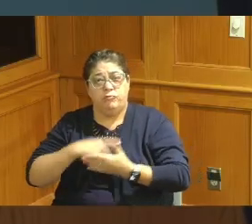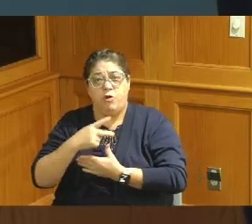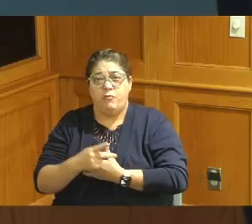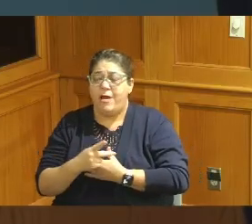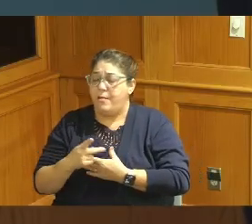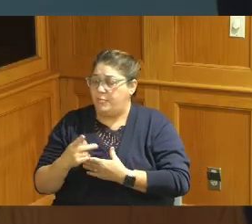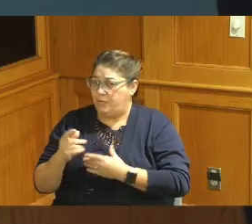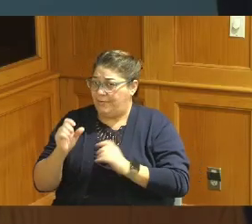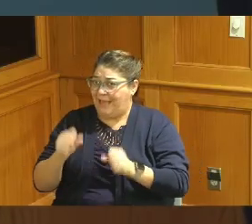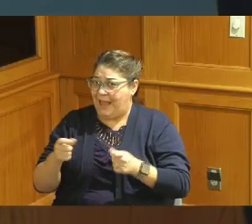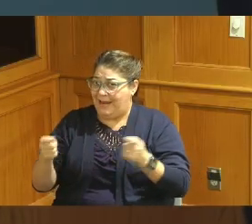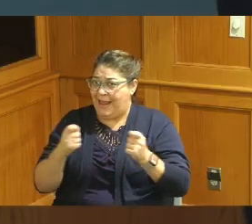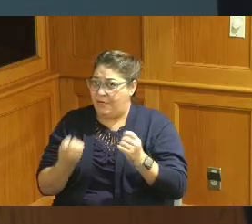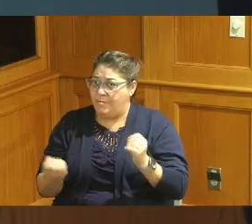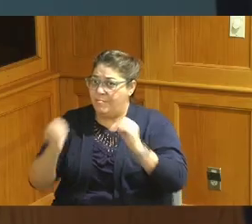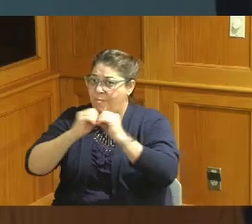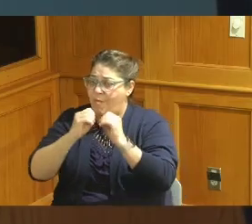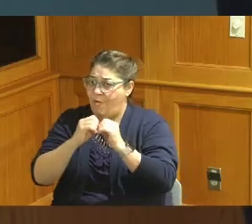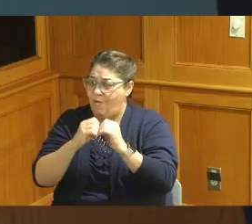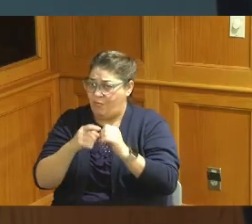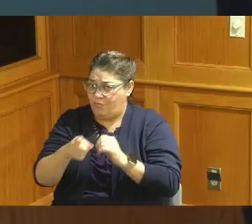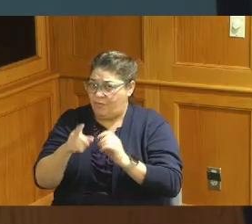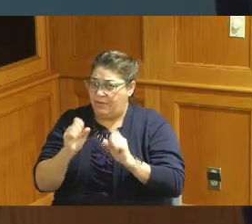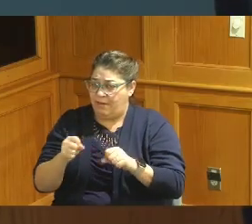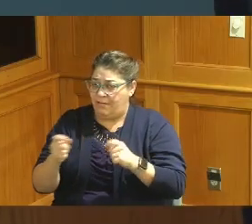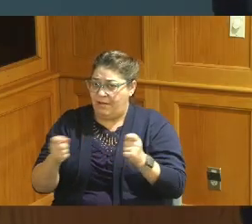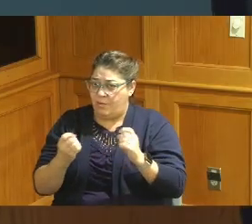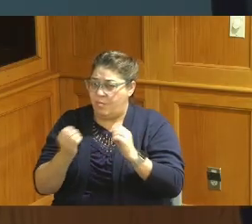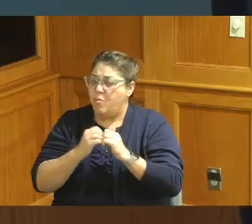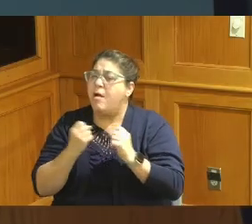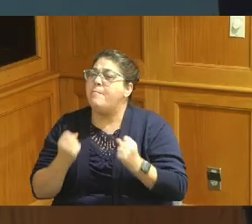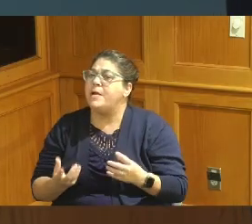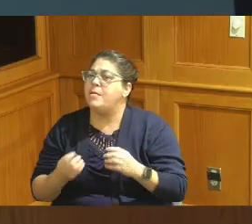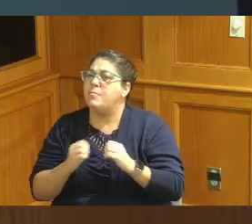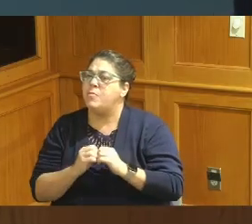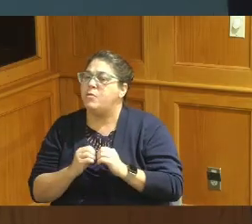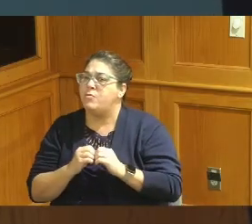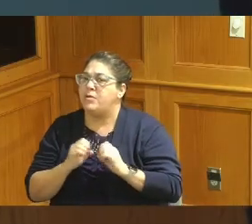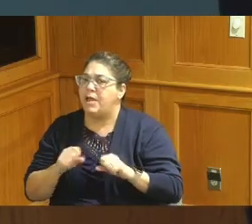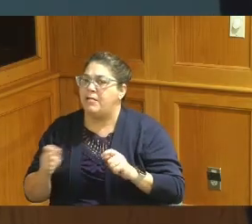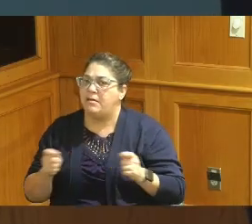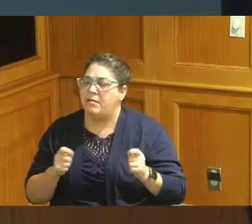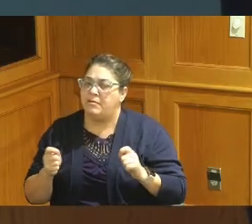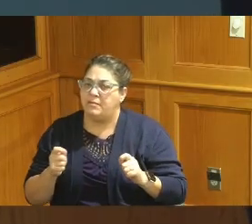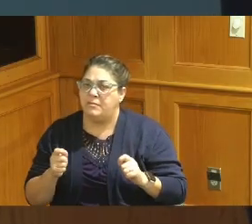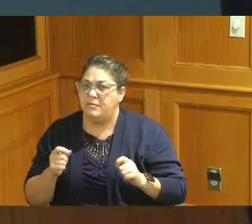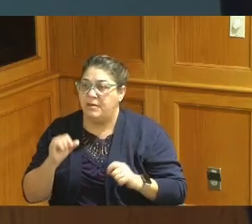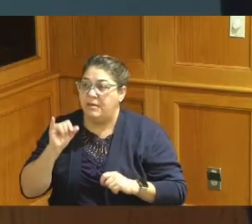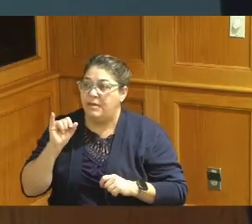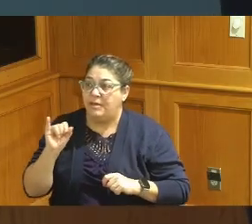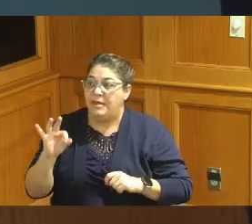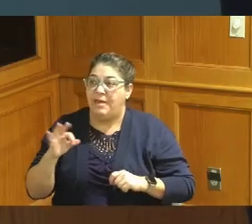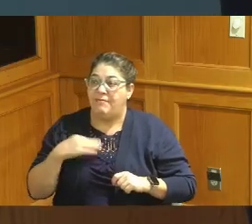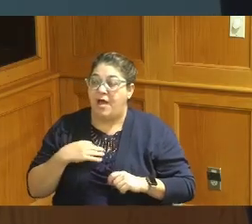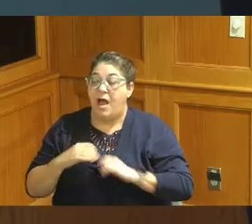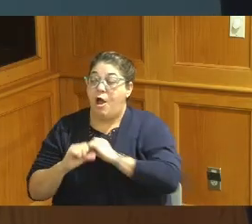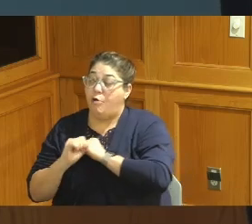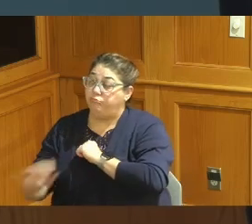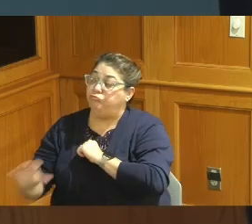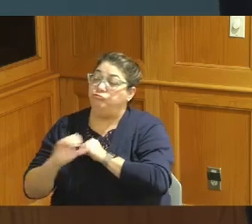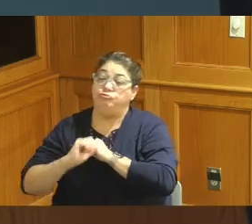much capacity is left right now so that we have an understanding of, if we were to promote